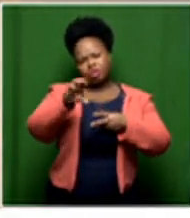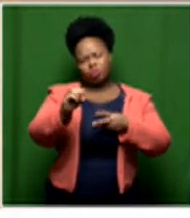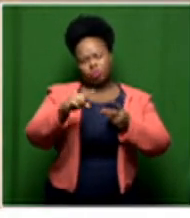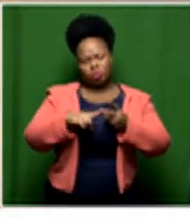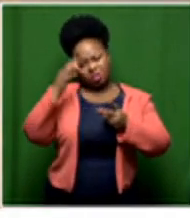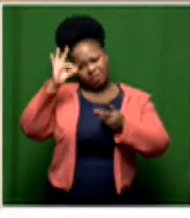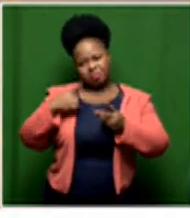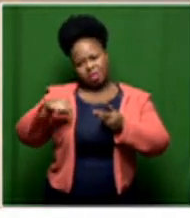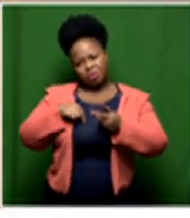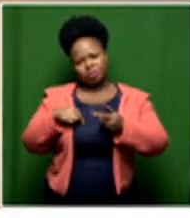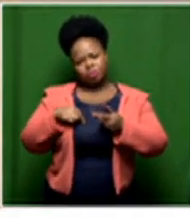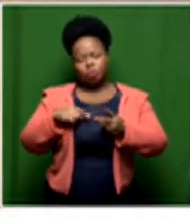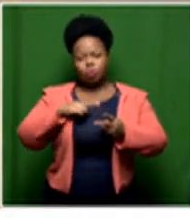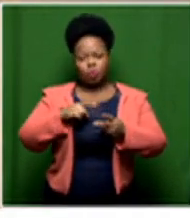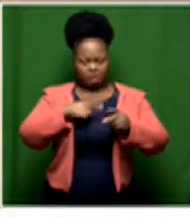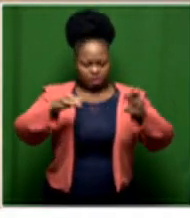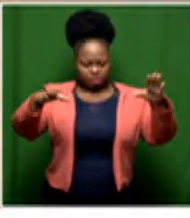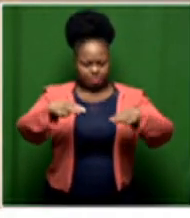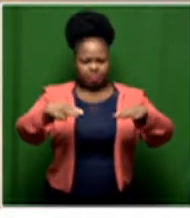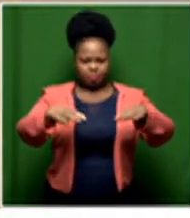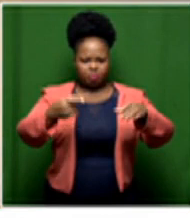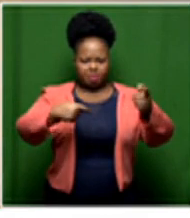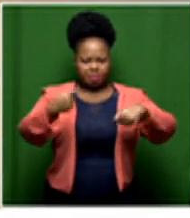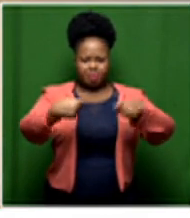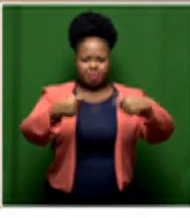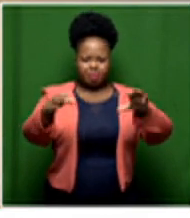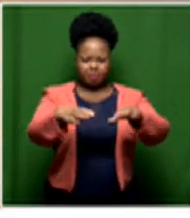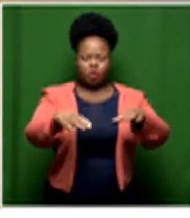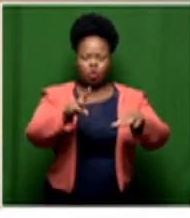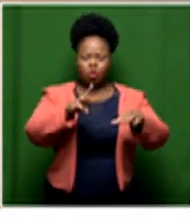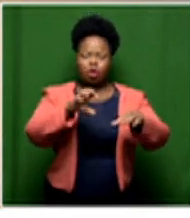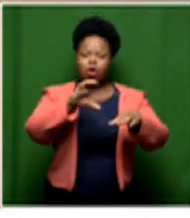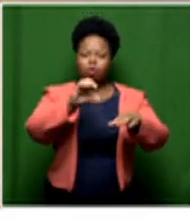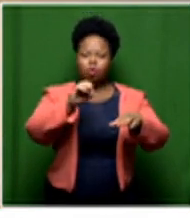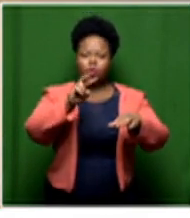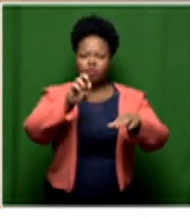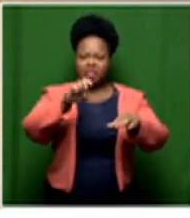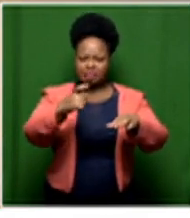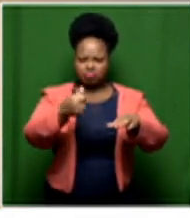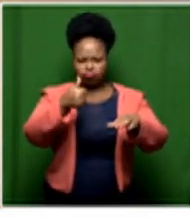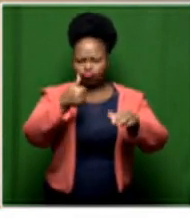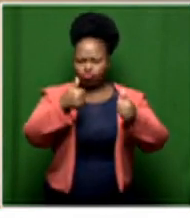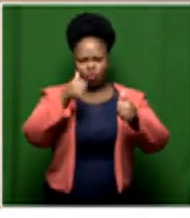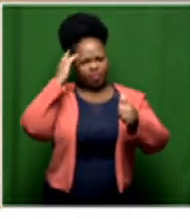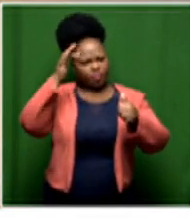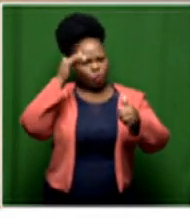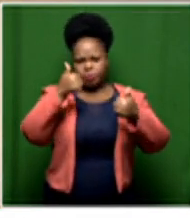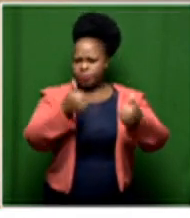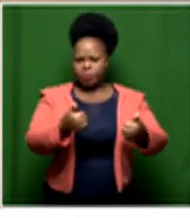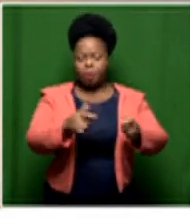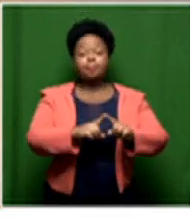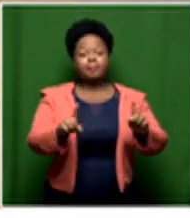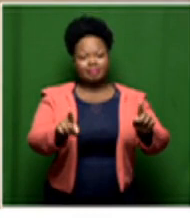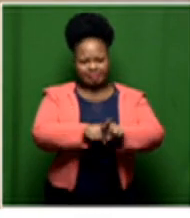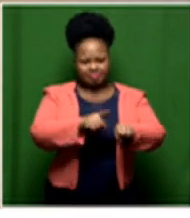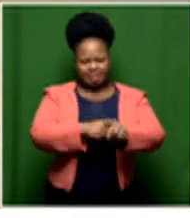COVAX is a good initiative in theory. But something that's good in theory needs to show